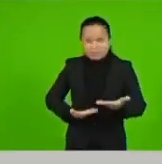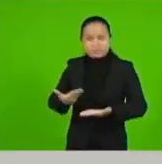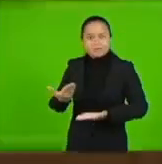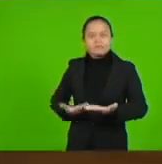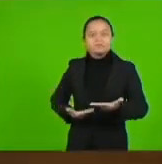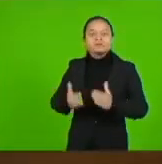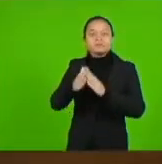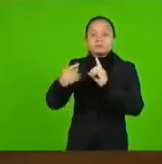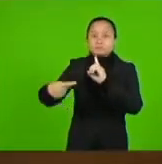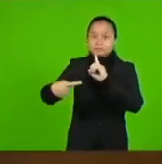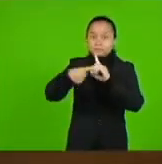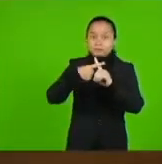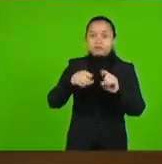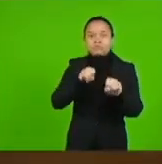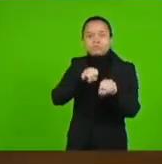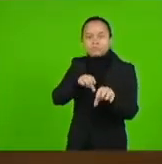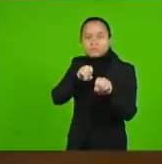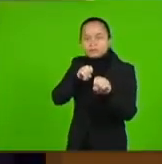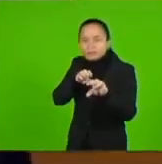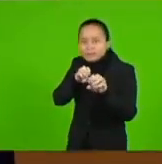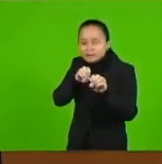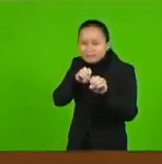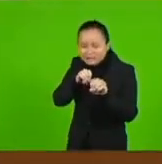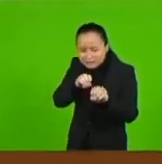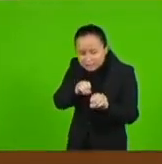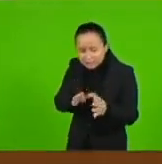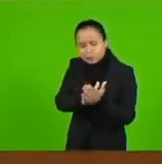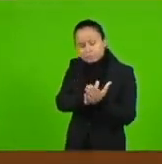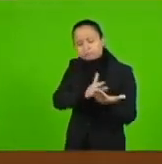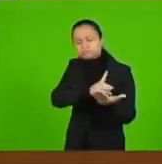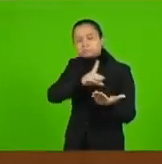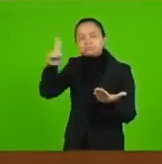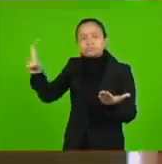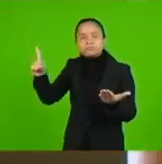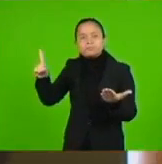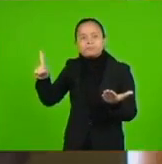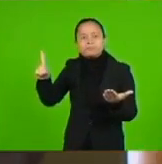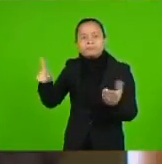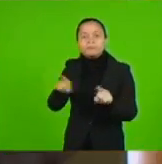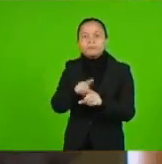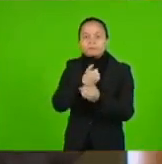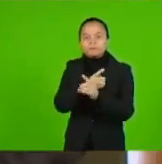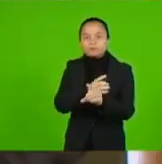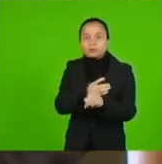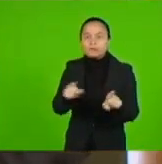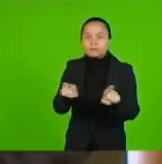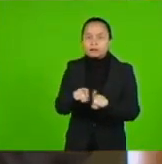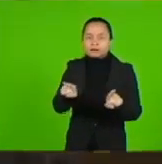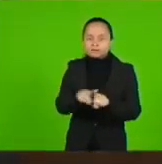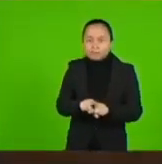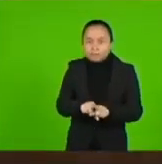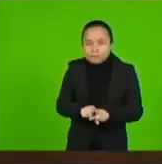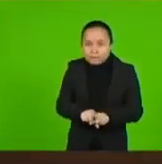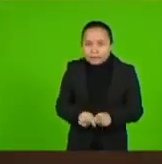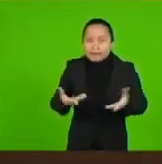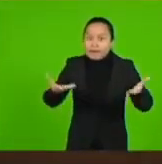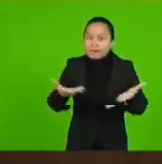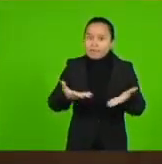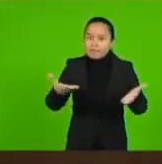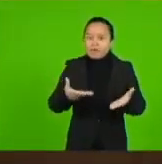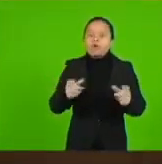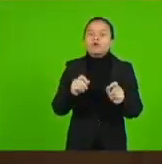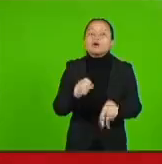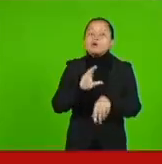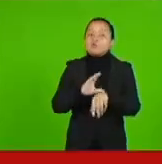to offer the members of the institution biblical and doctrinaire teaching, besides the deepening of the learning of the living